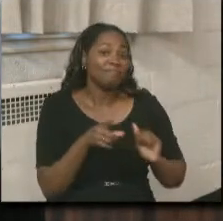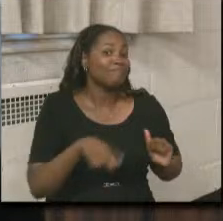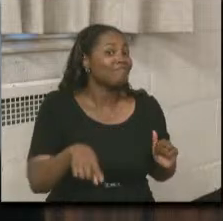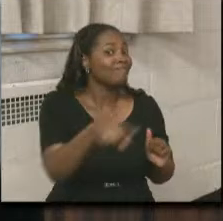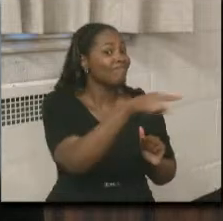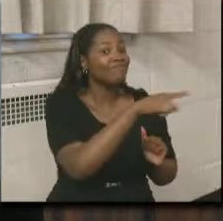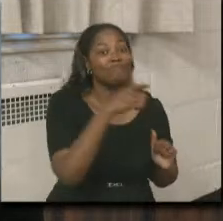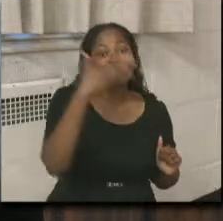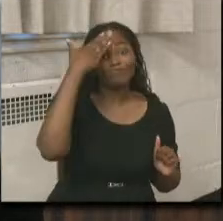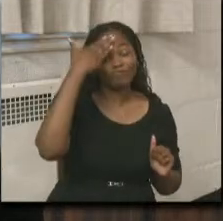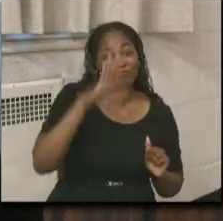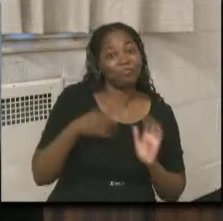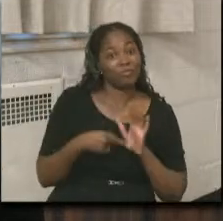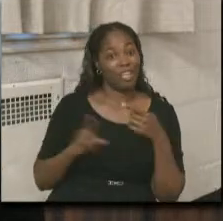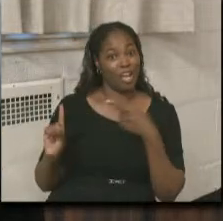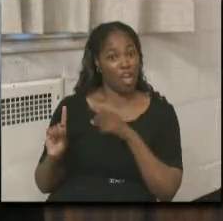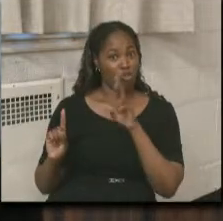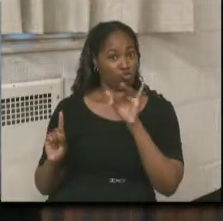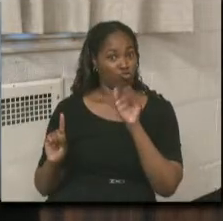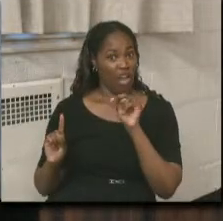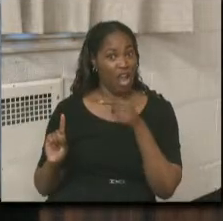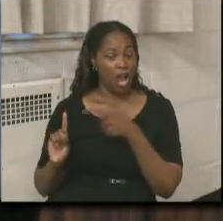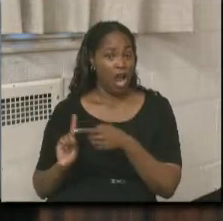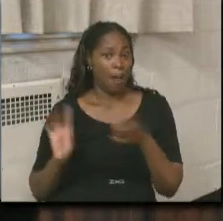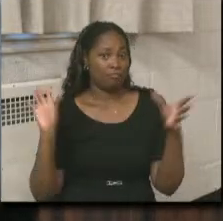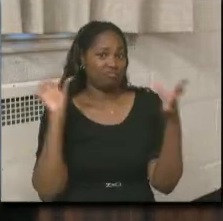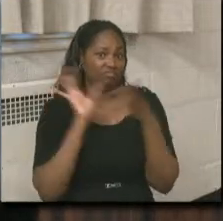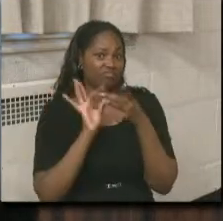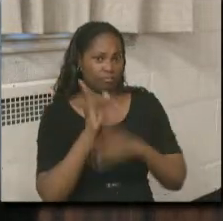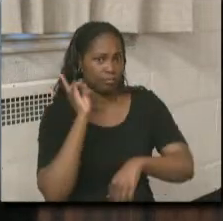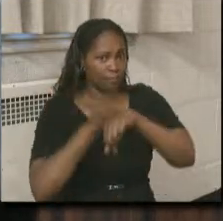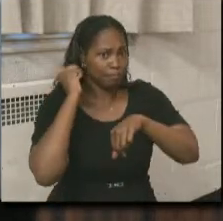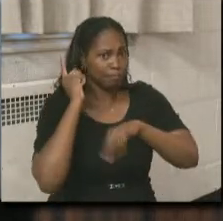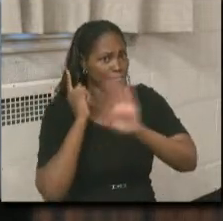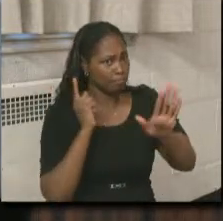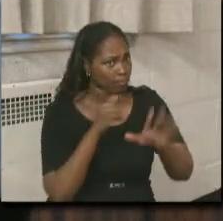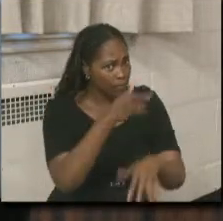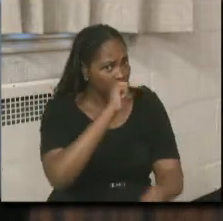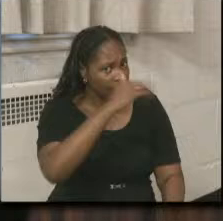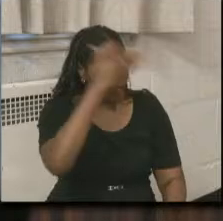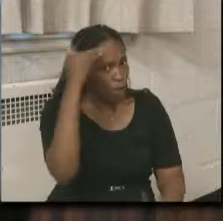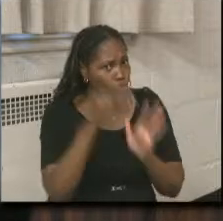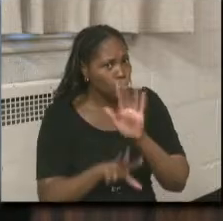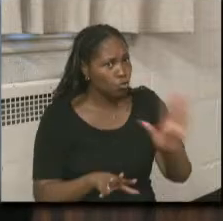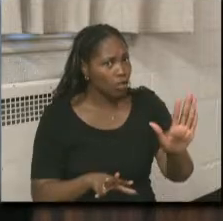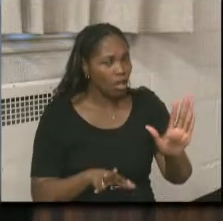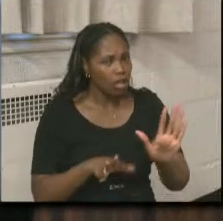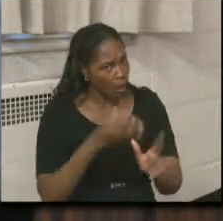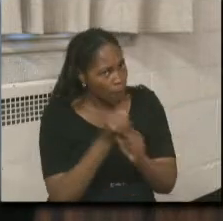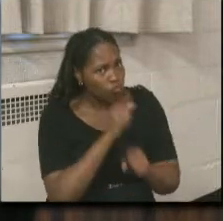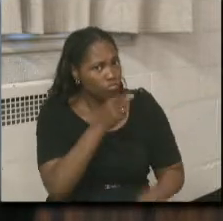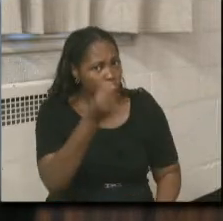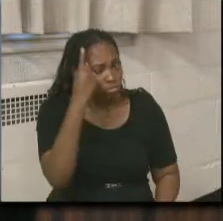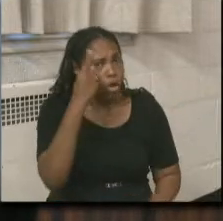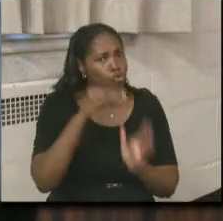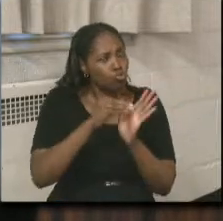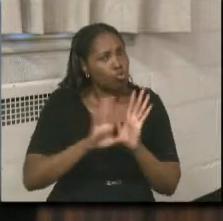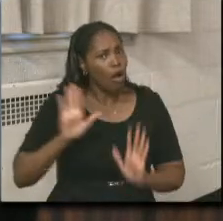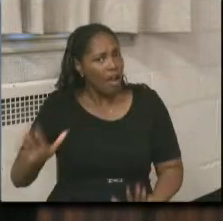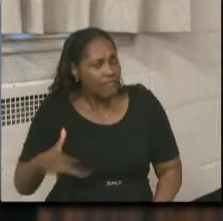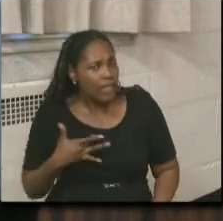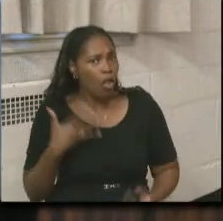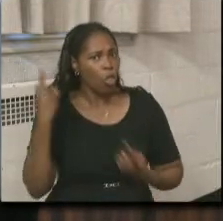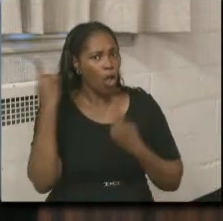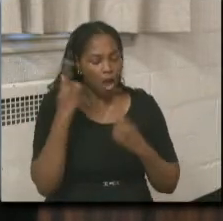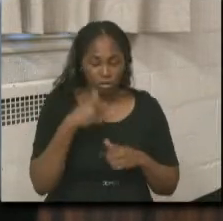Rain checking us on the student's voice. I want you to make sure you hear. And from a student's perspective, I want them to know